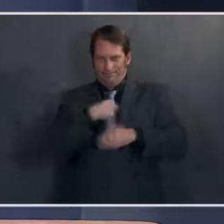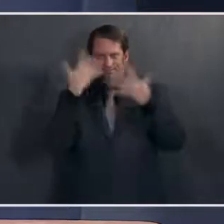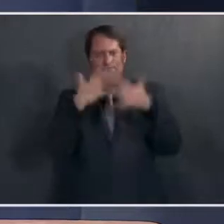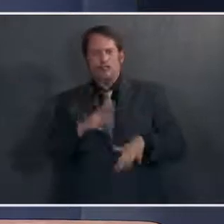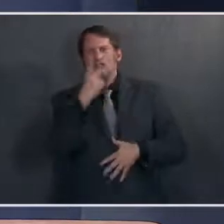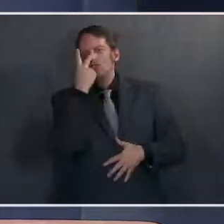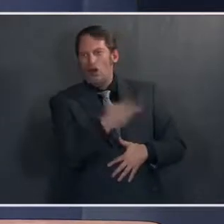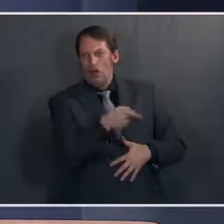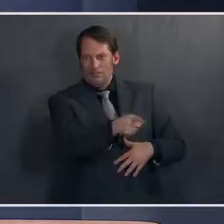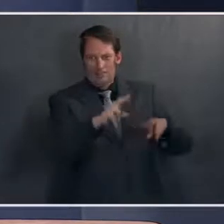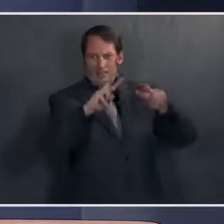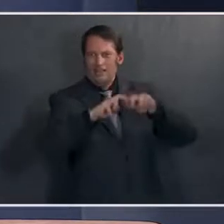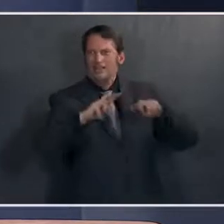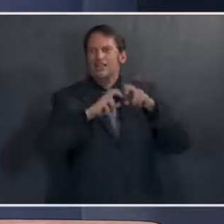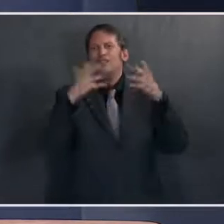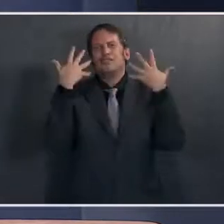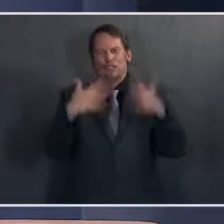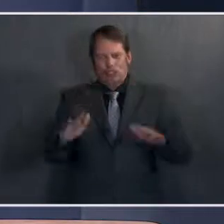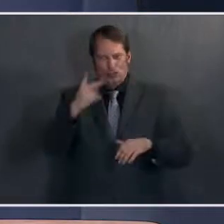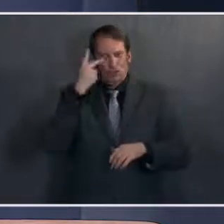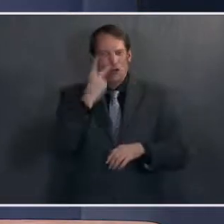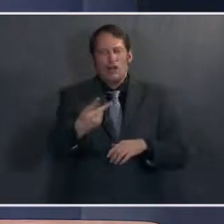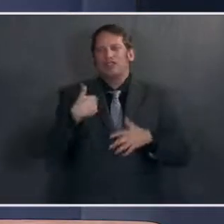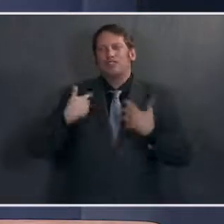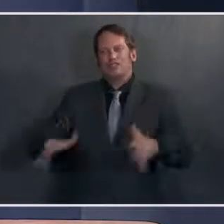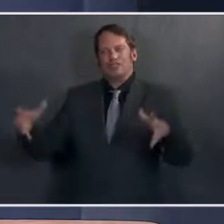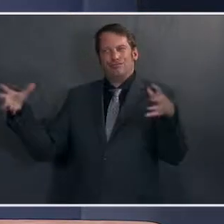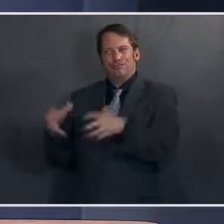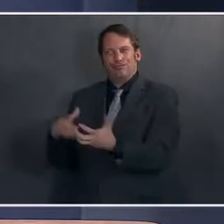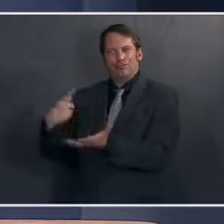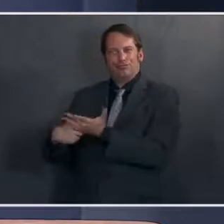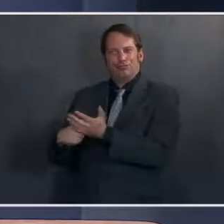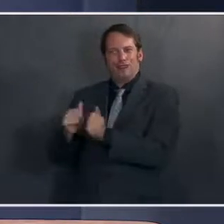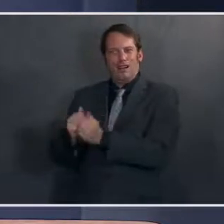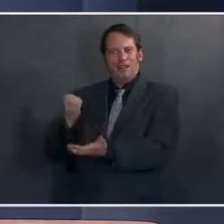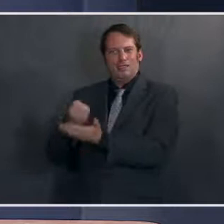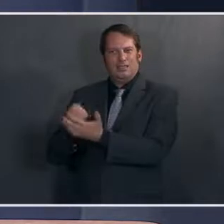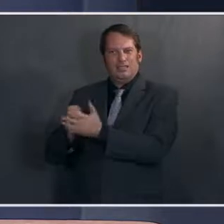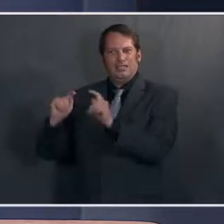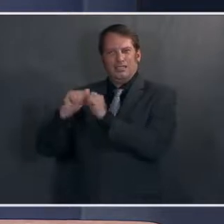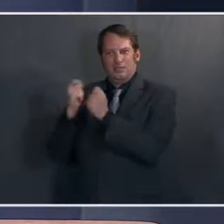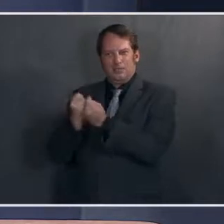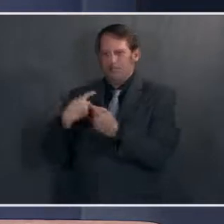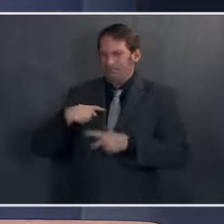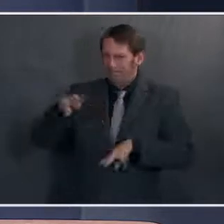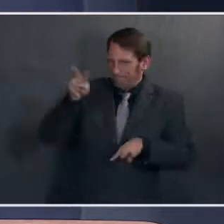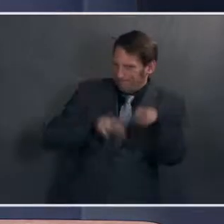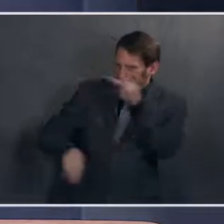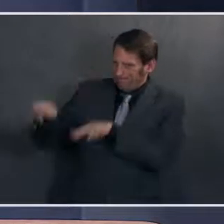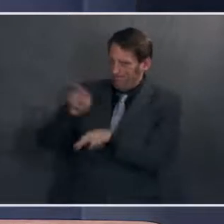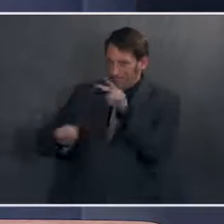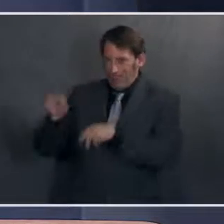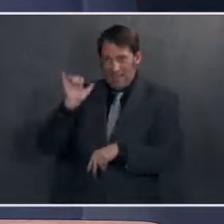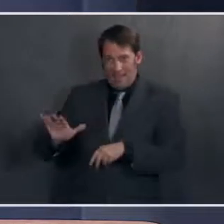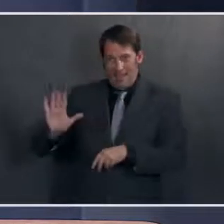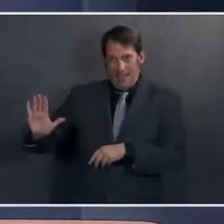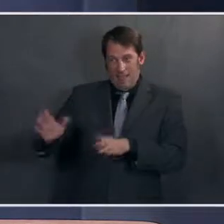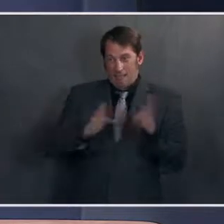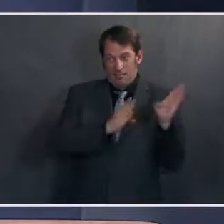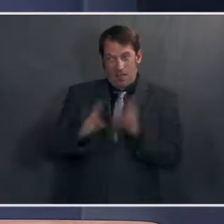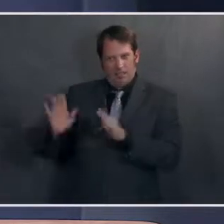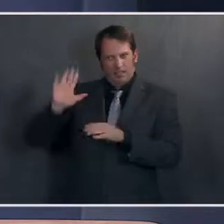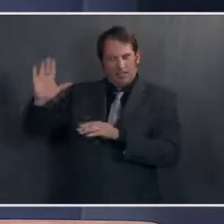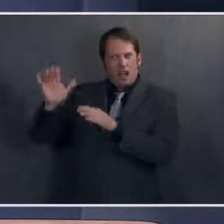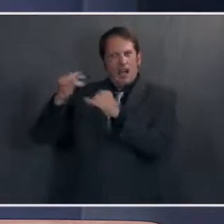about it, and frankly, we feel it's way out of step with the majority of studies on this plan, including independent analysis from the Wall Street firm